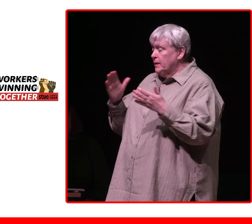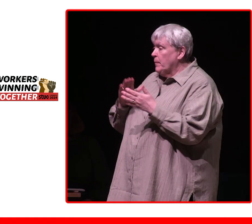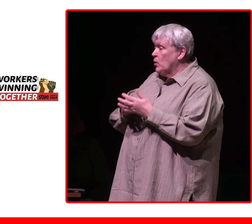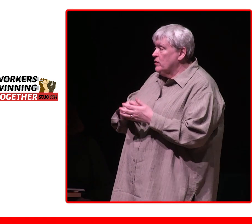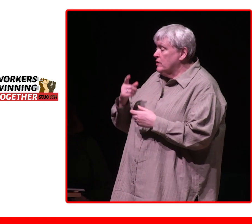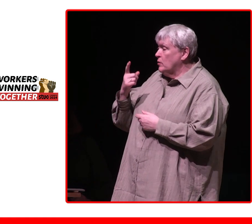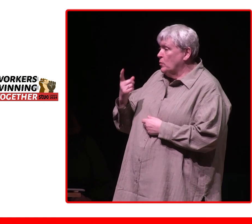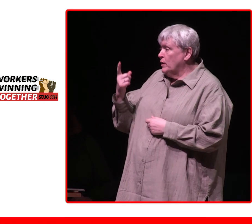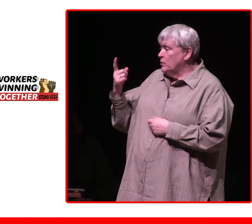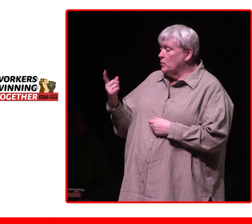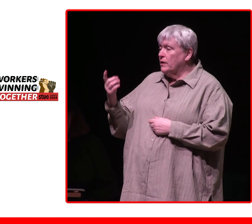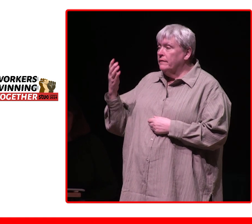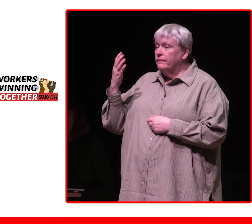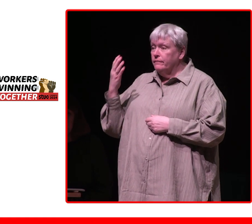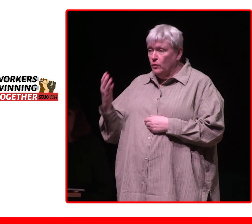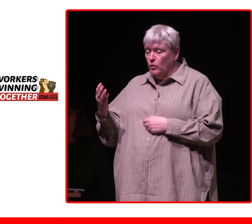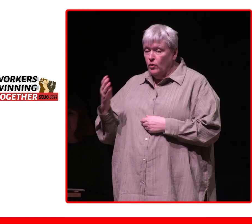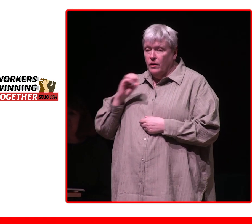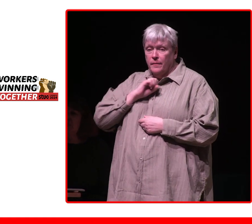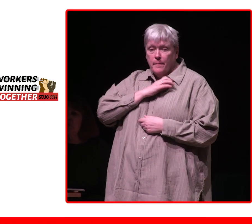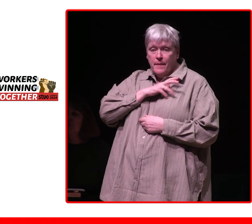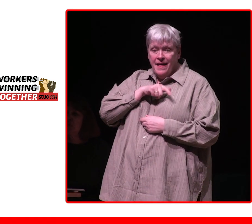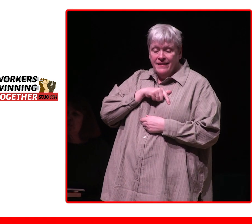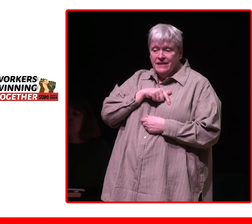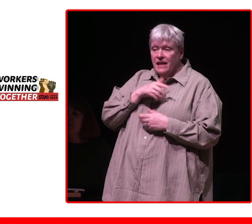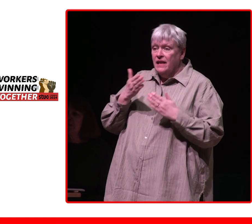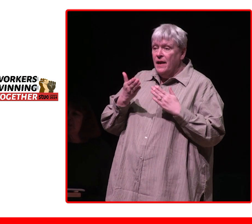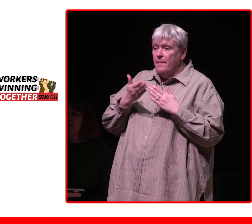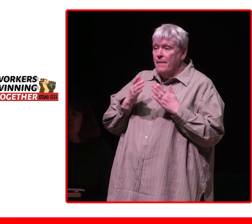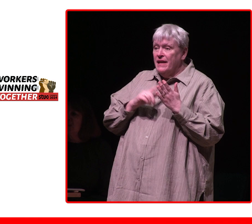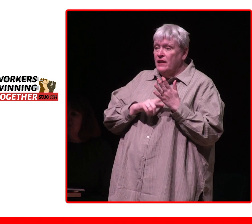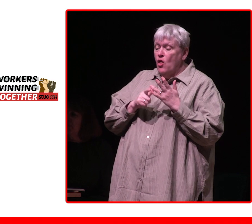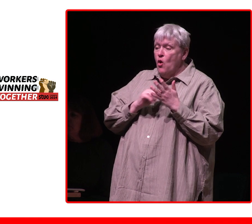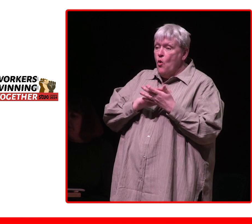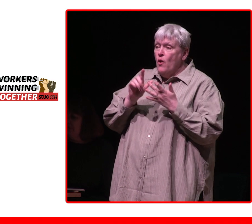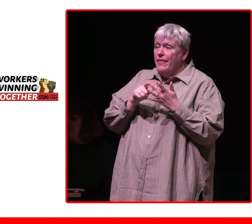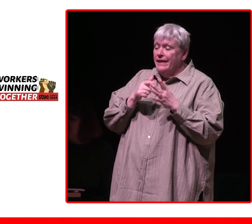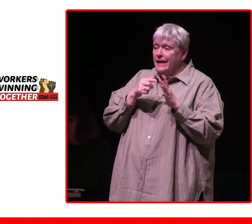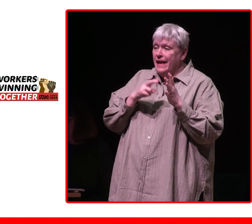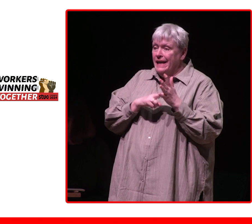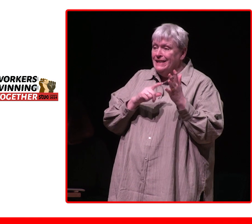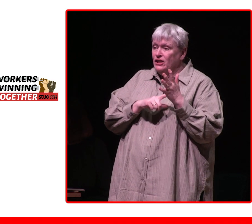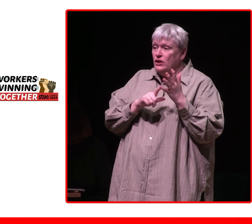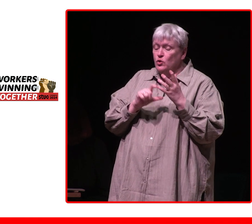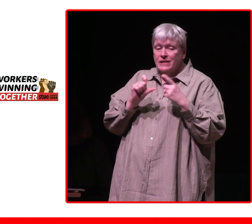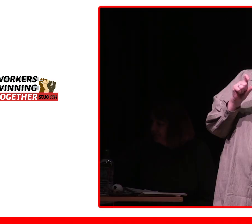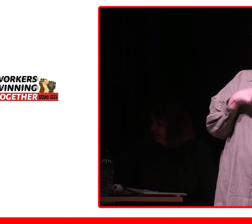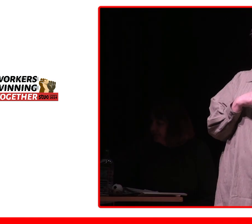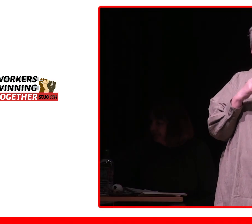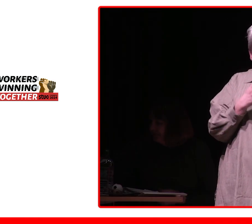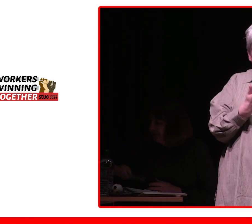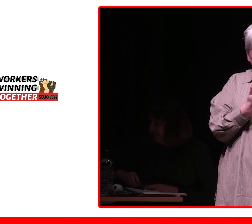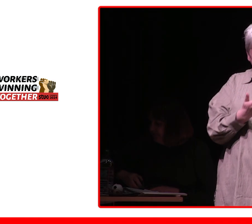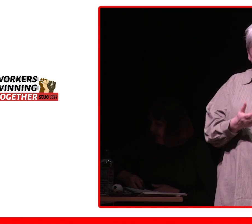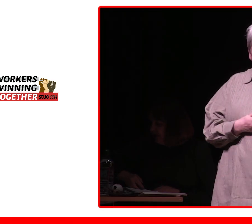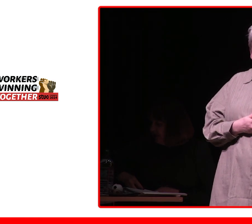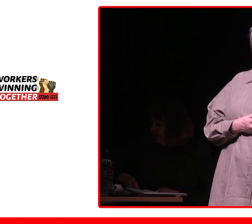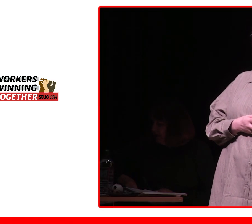motion 114, Palestine, submitted by Midlothian Trade Union Council? Can I see the mover? Thank you.